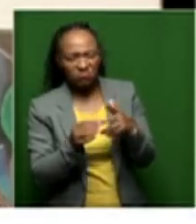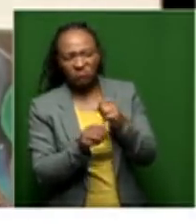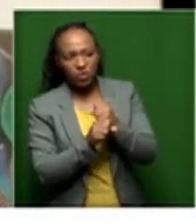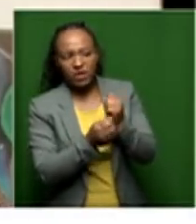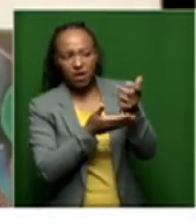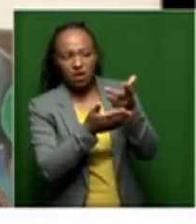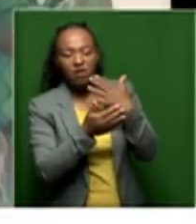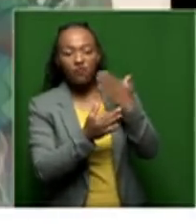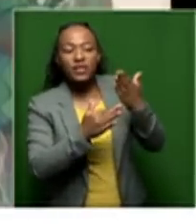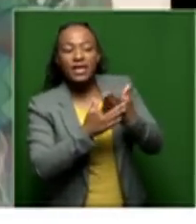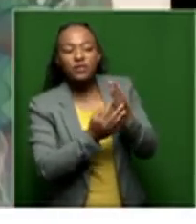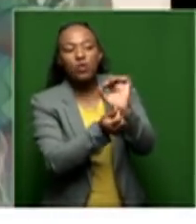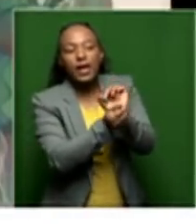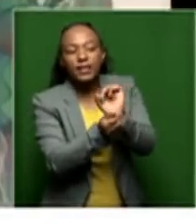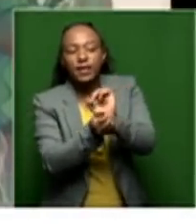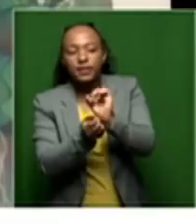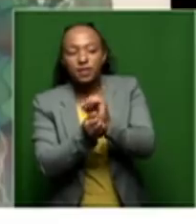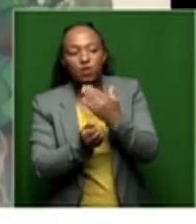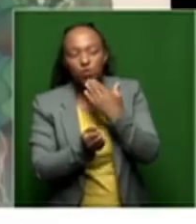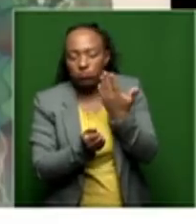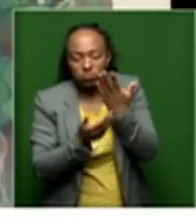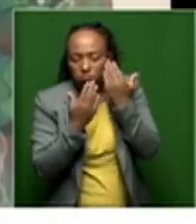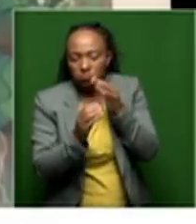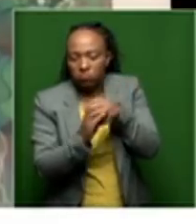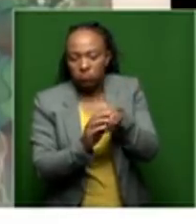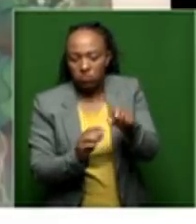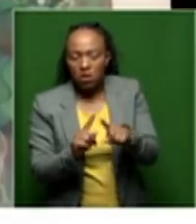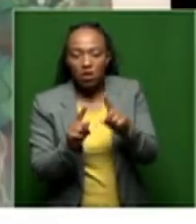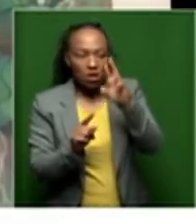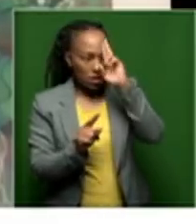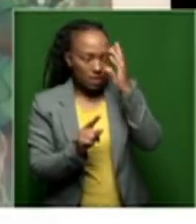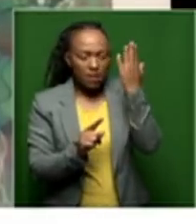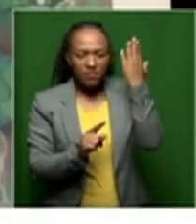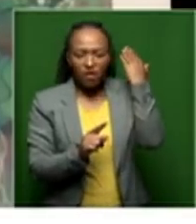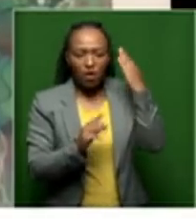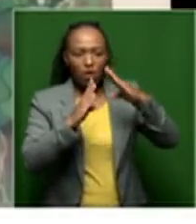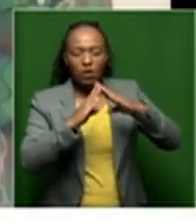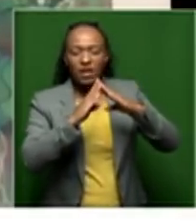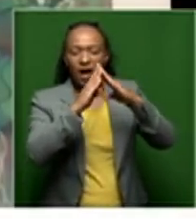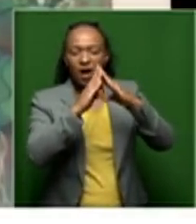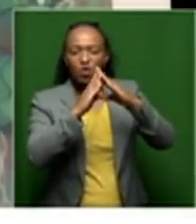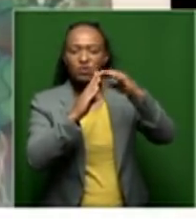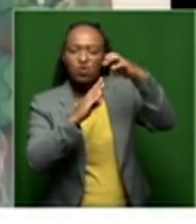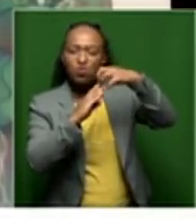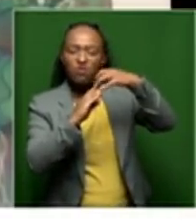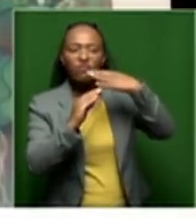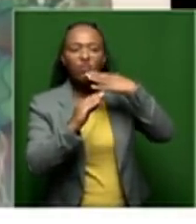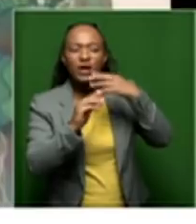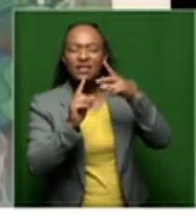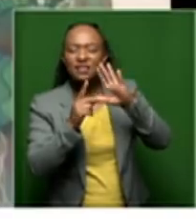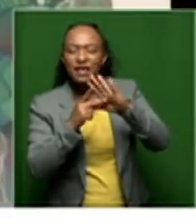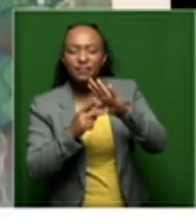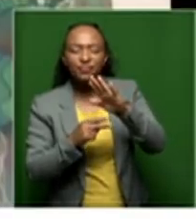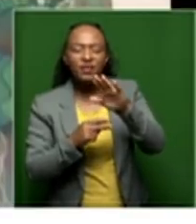are currently underway. You will recall, Leon, that some of the matters around the asbestos projects in the Stina Dairy Farm and so on